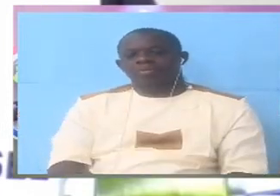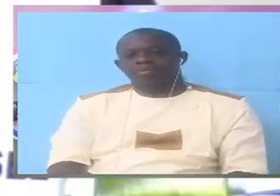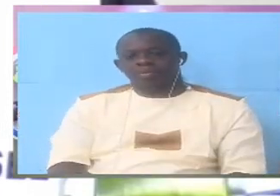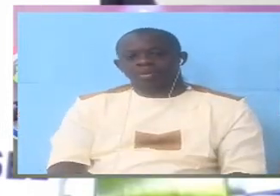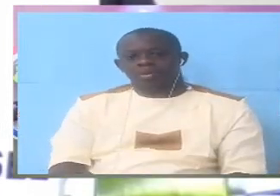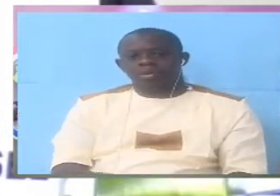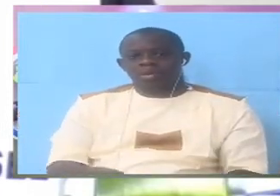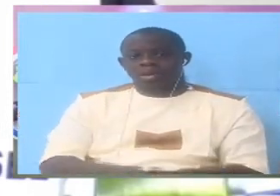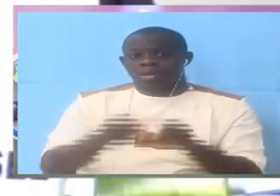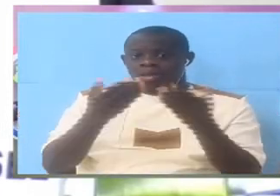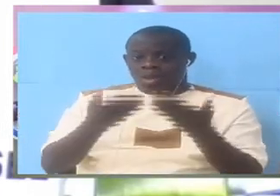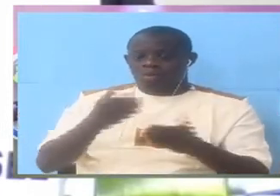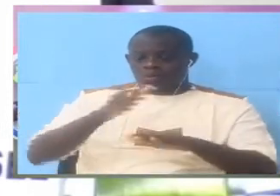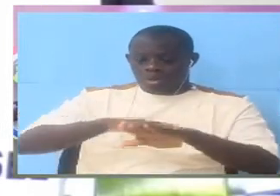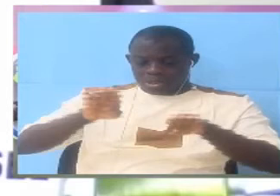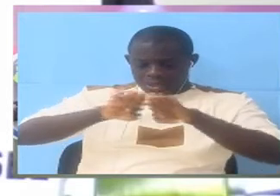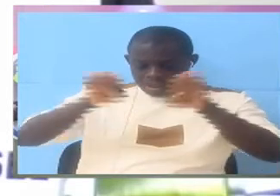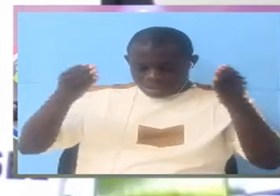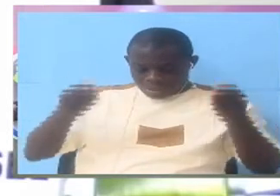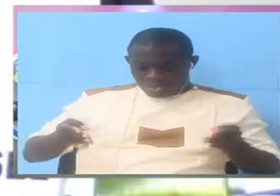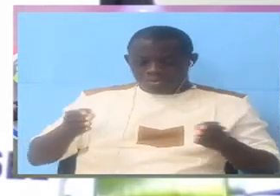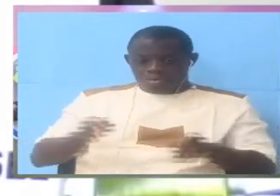On the table were a hammer,